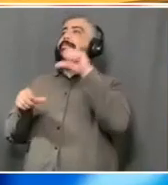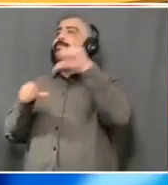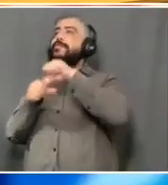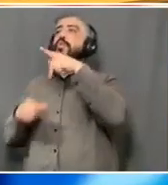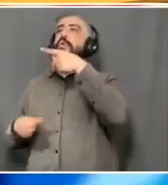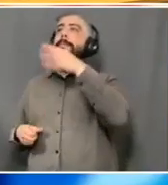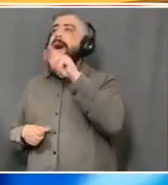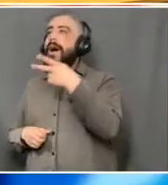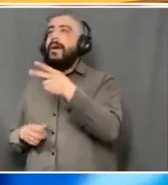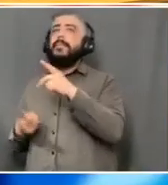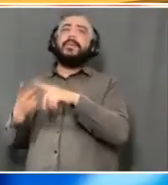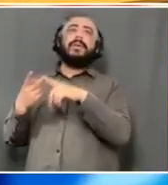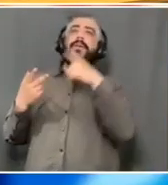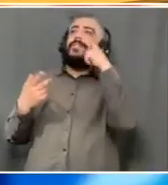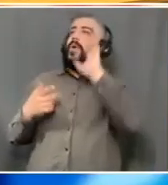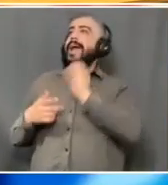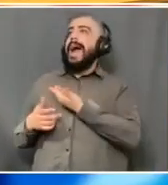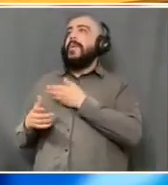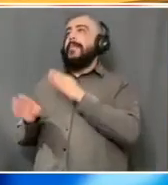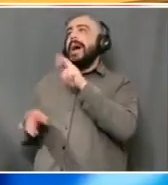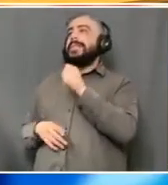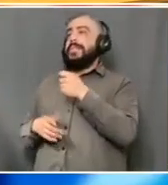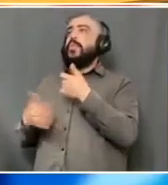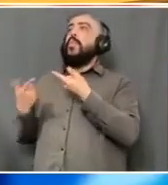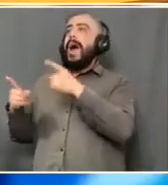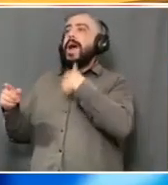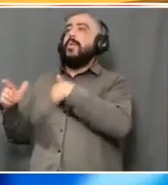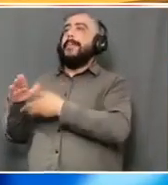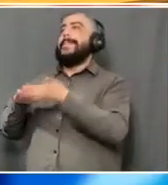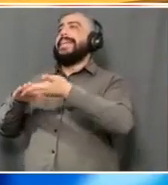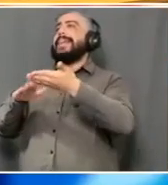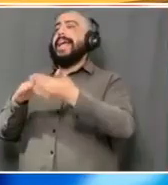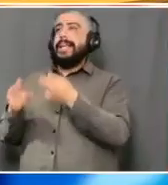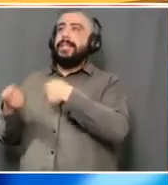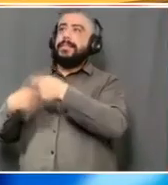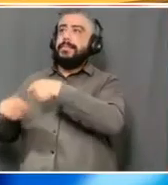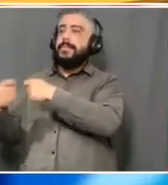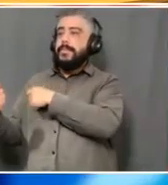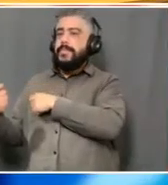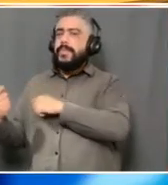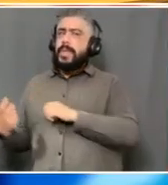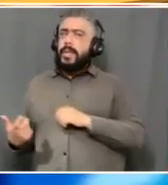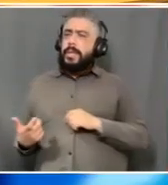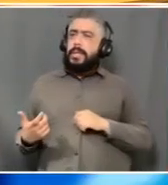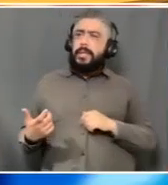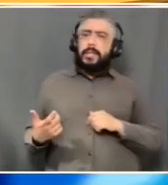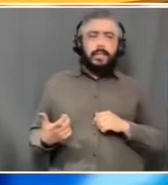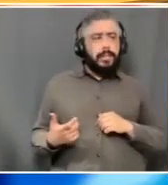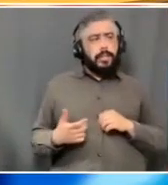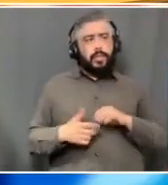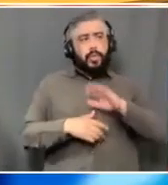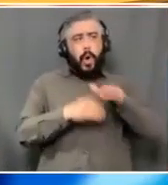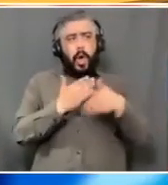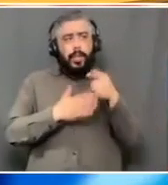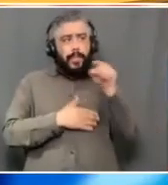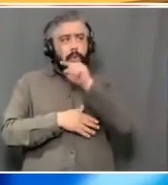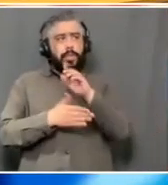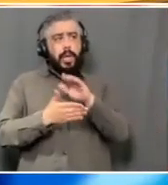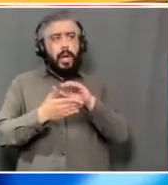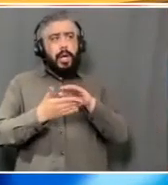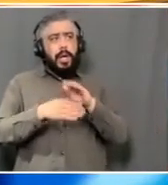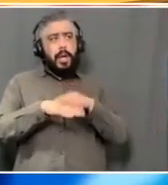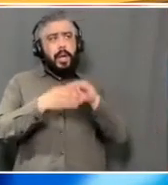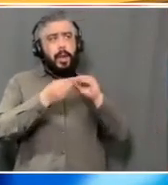fleet as we're maintaining them. So on all of these, on slide 11, all of these